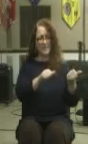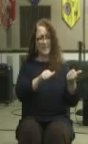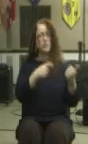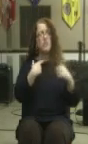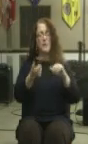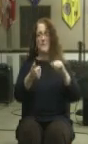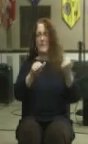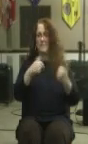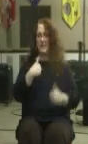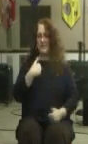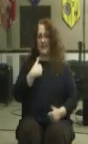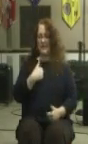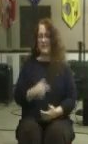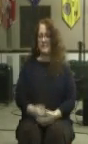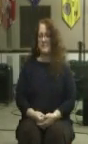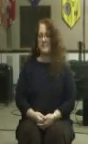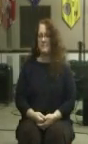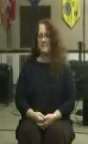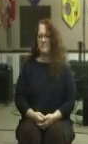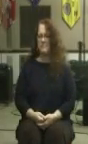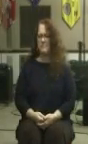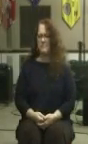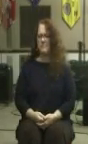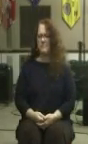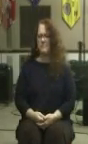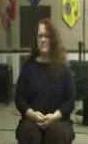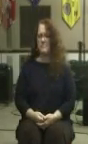baptizing. So baptize me.